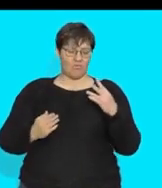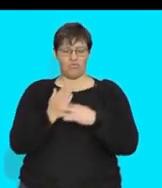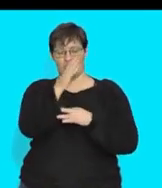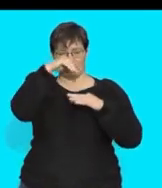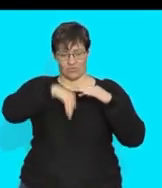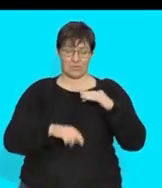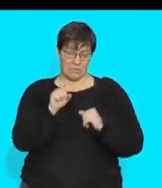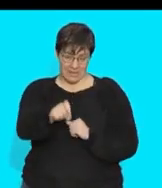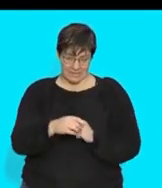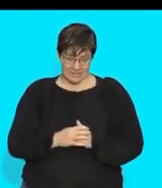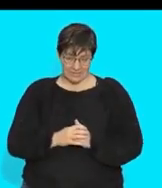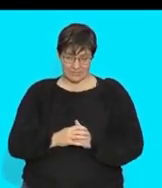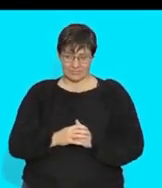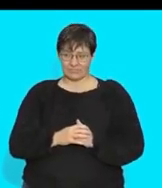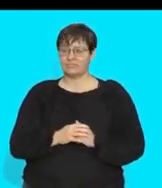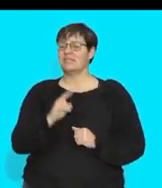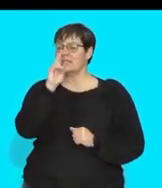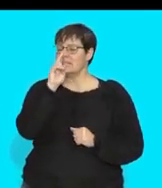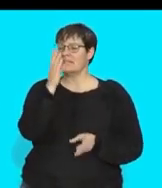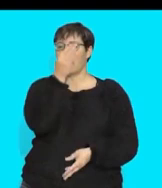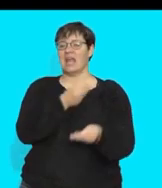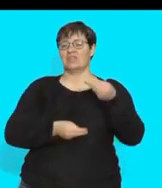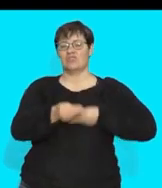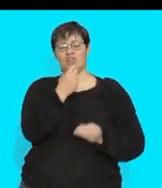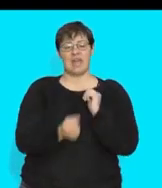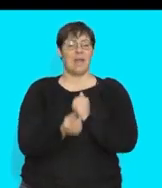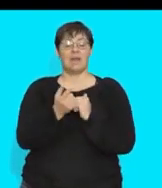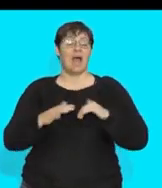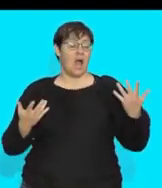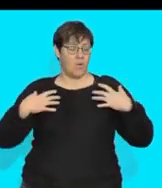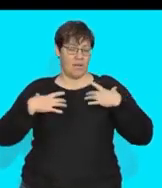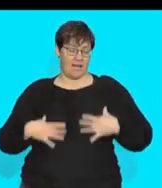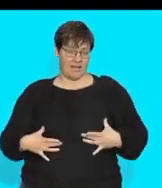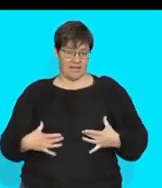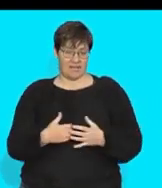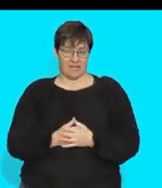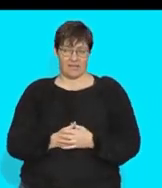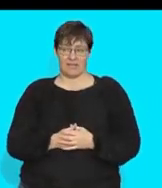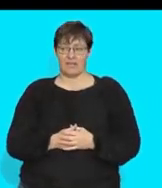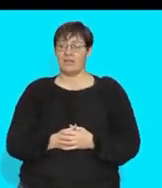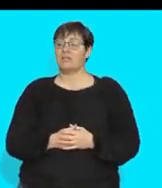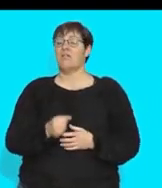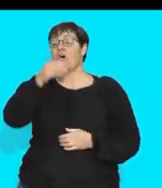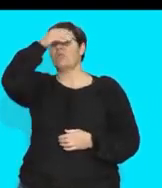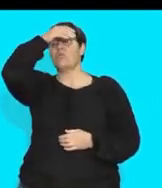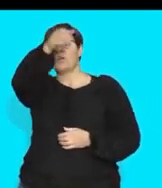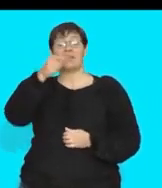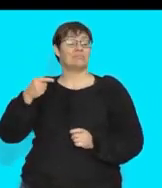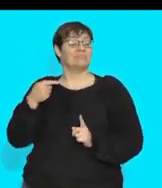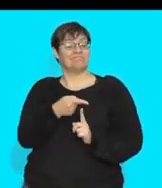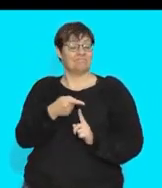how gaseous exchange occurred in the lungs, and remember, the whole concept was based about